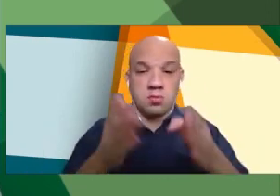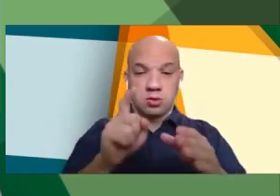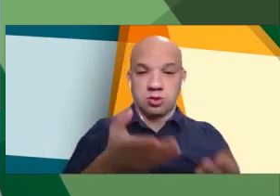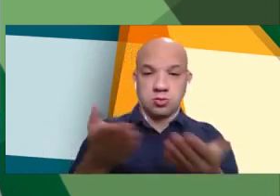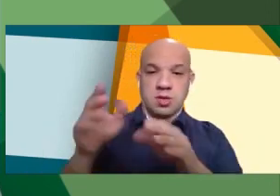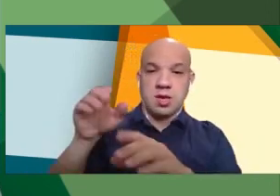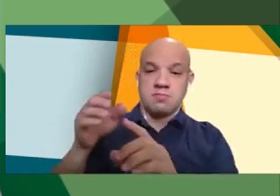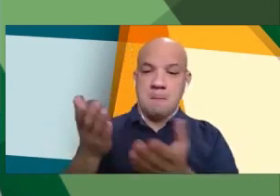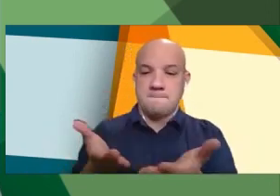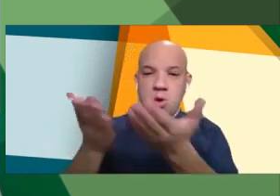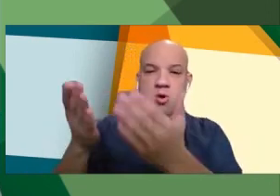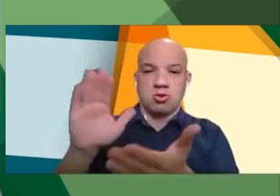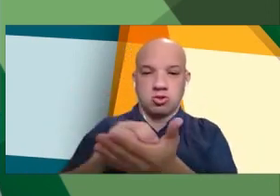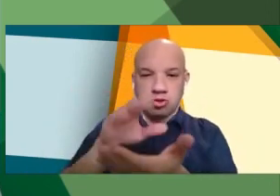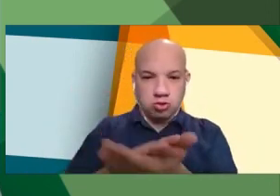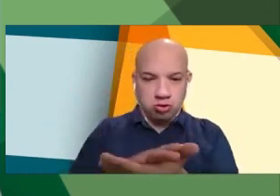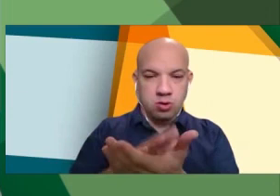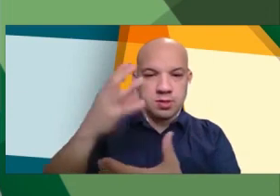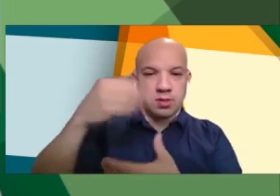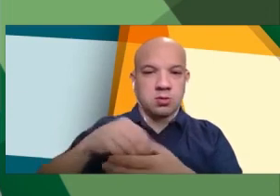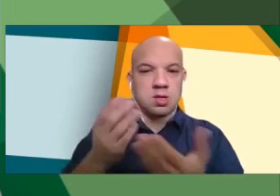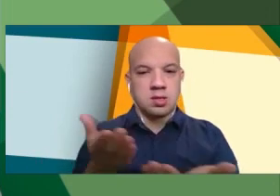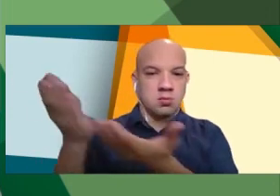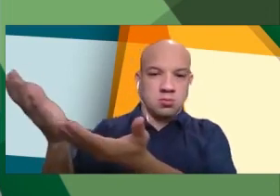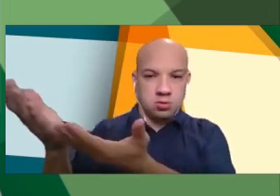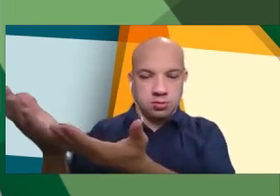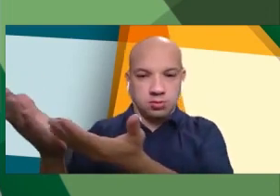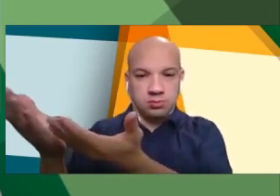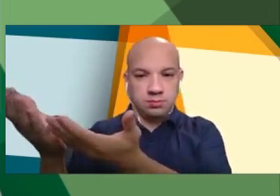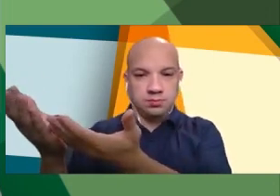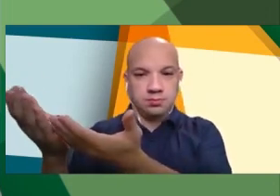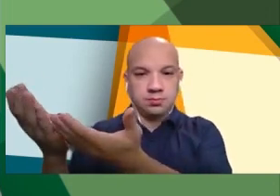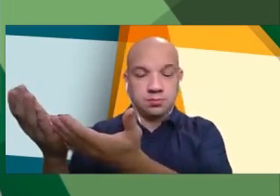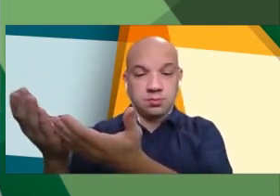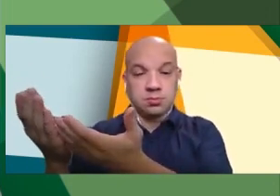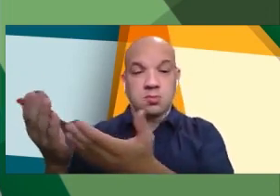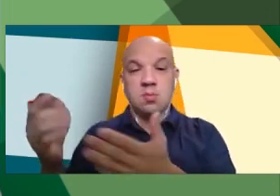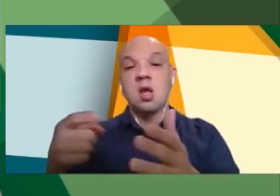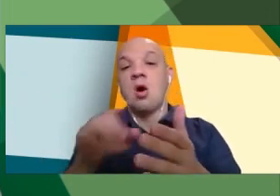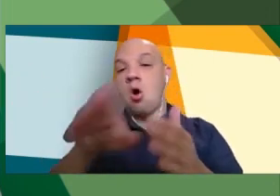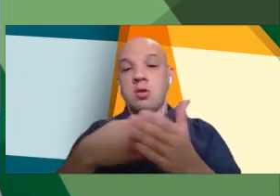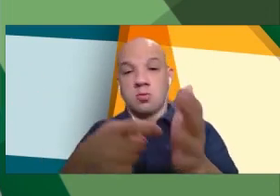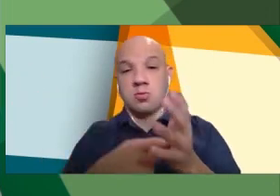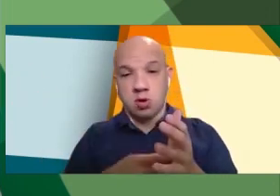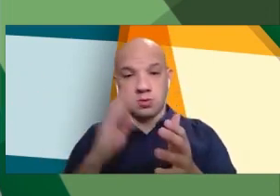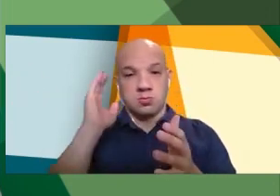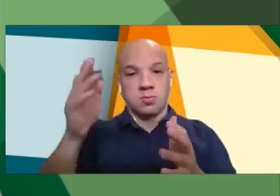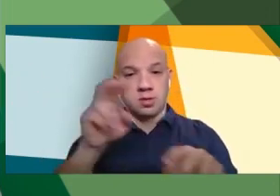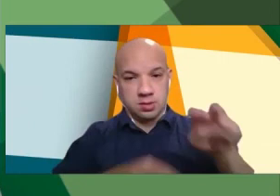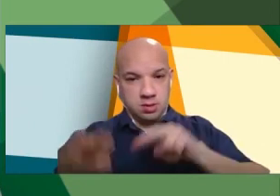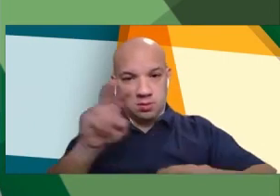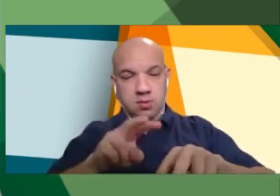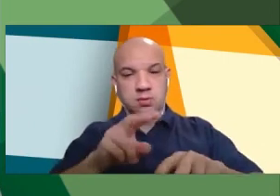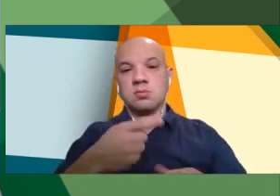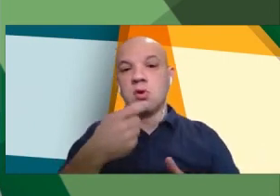document. And as part of the proposal, cost proposal requirements will also be evaluated. All costs